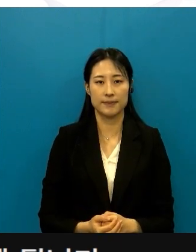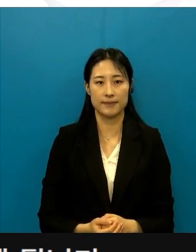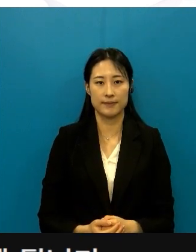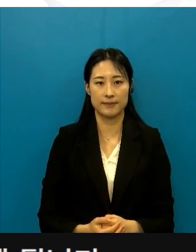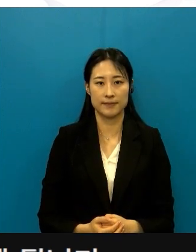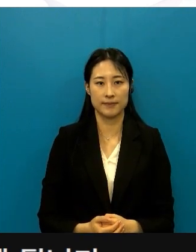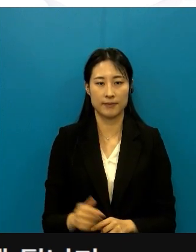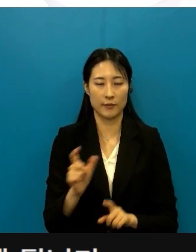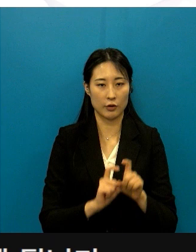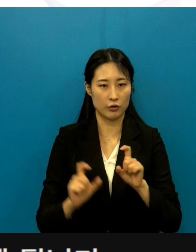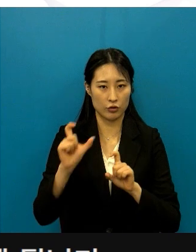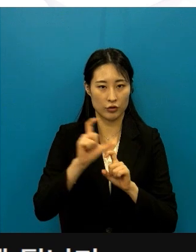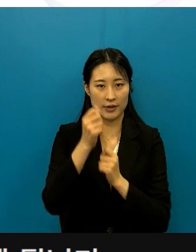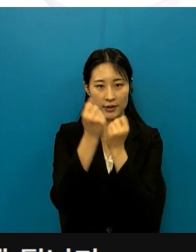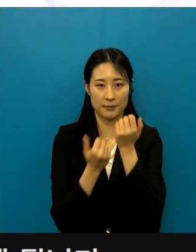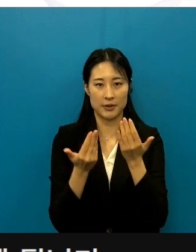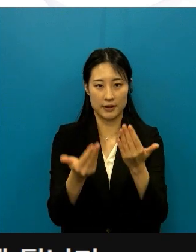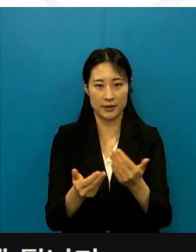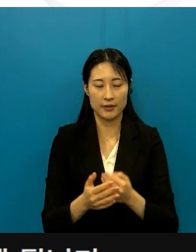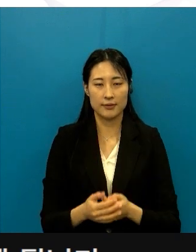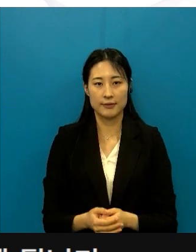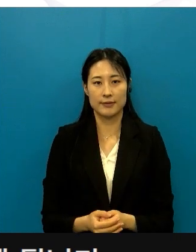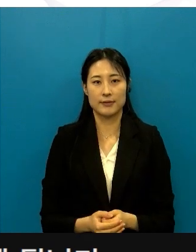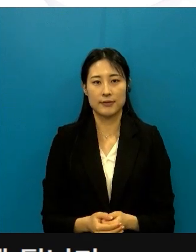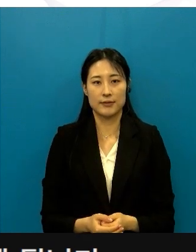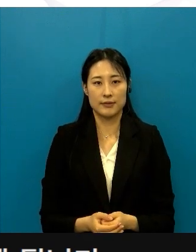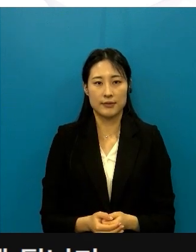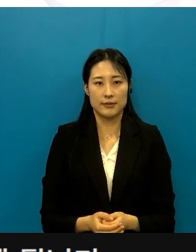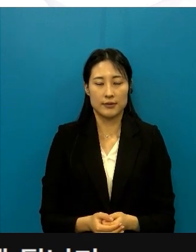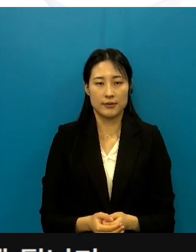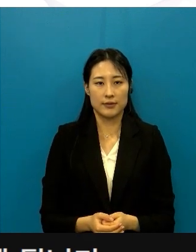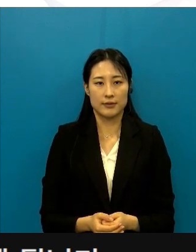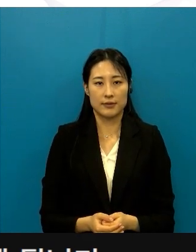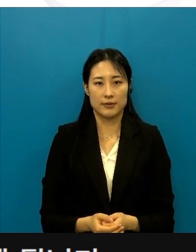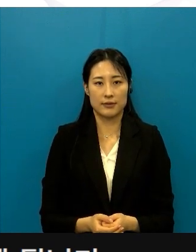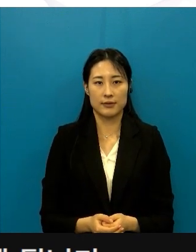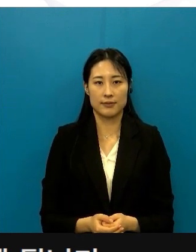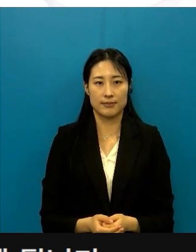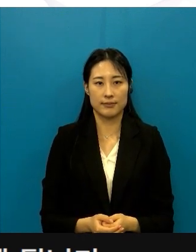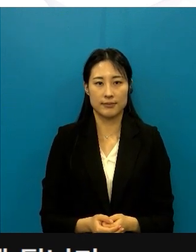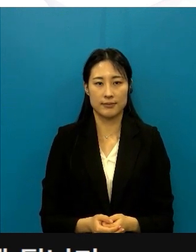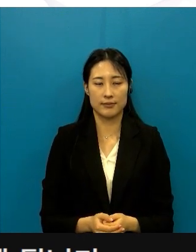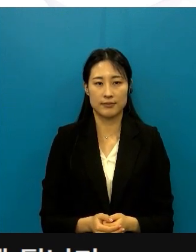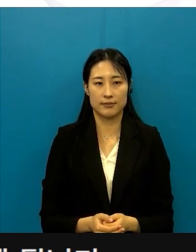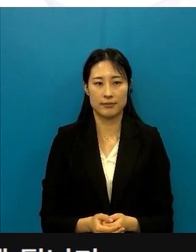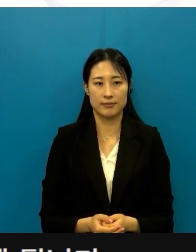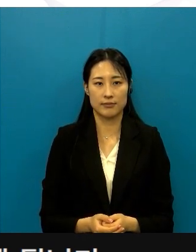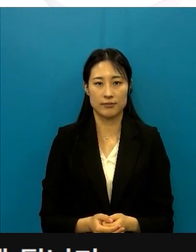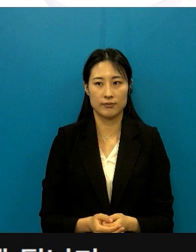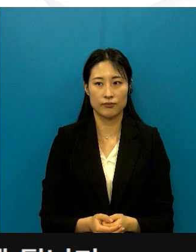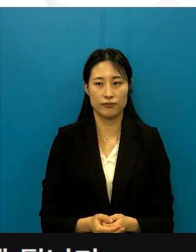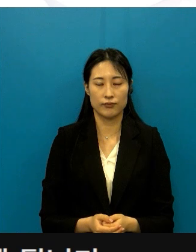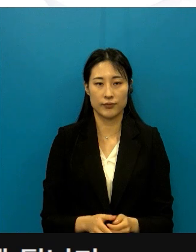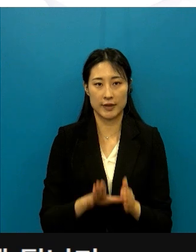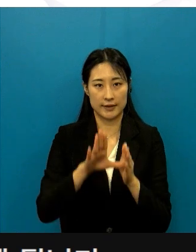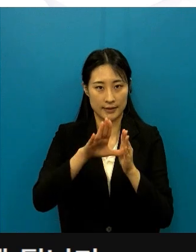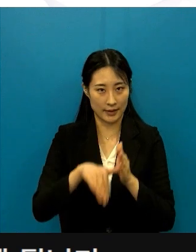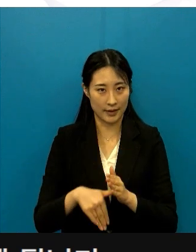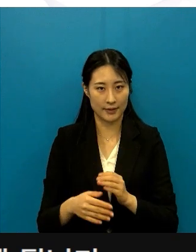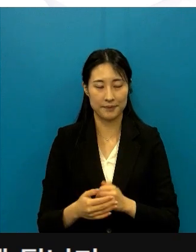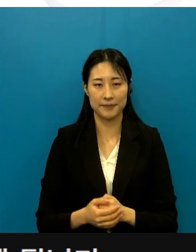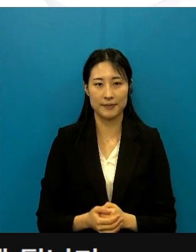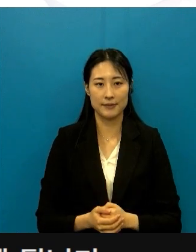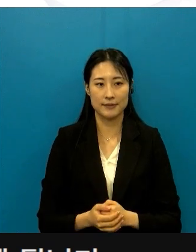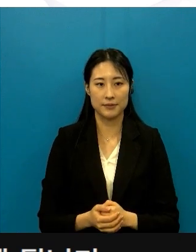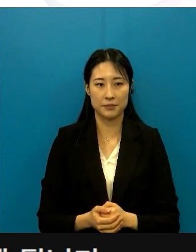paper, voluntary assisted dying, VAD, is defined as practice including all forms